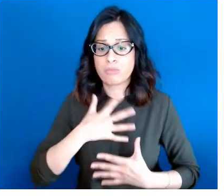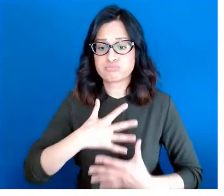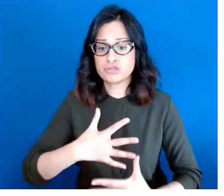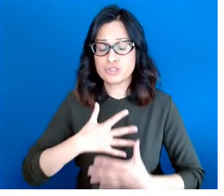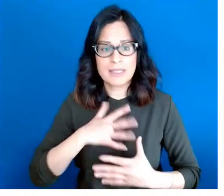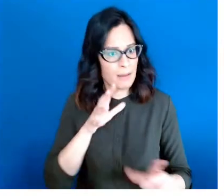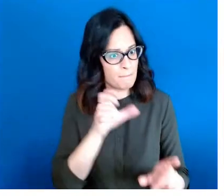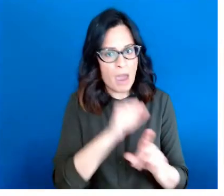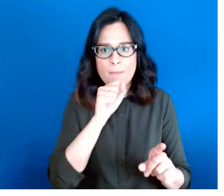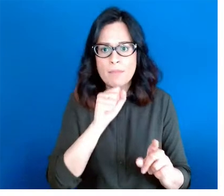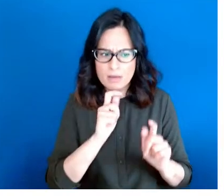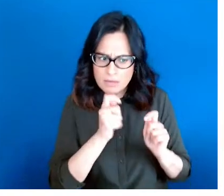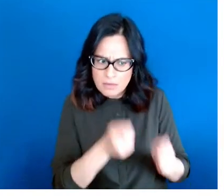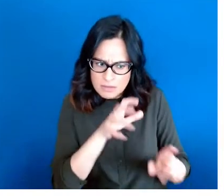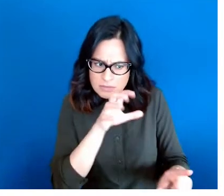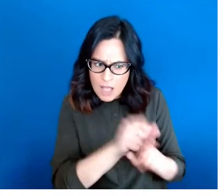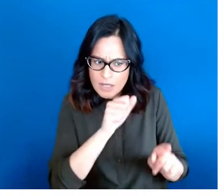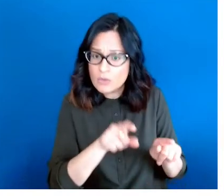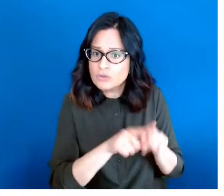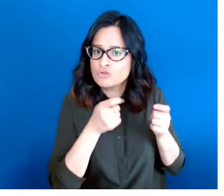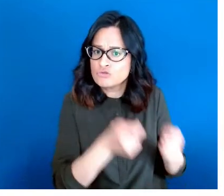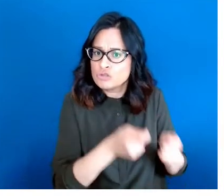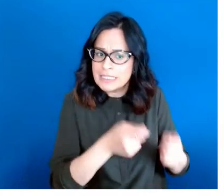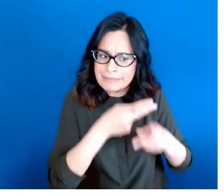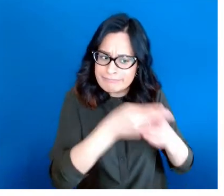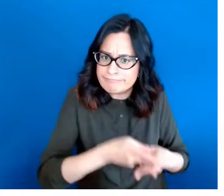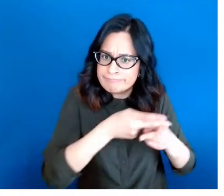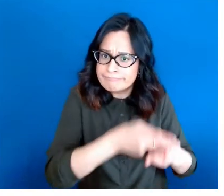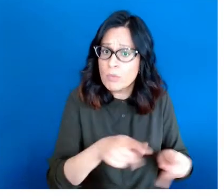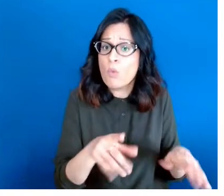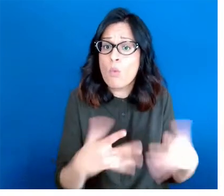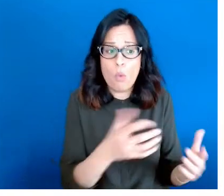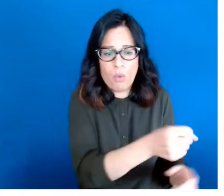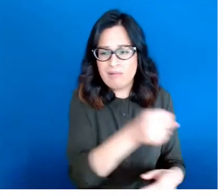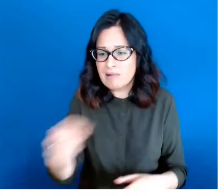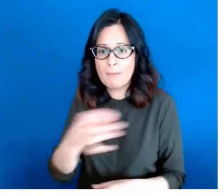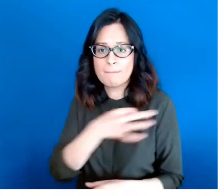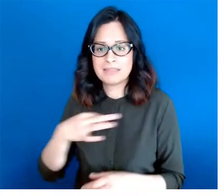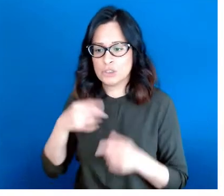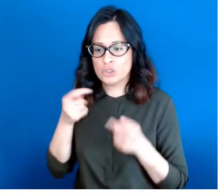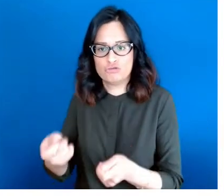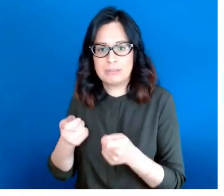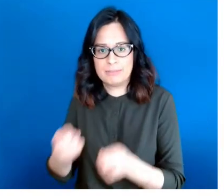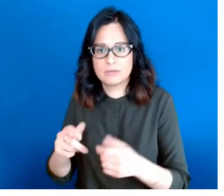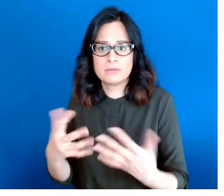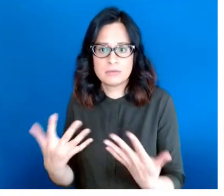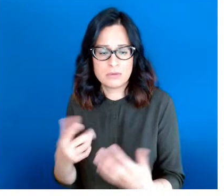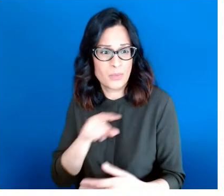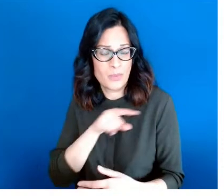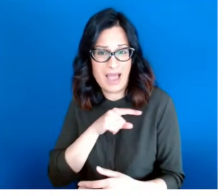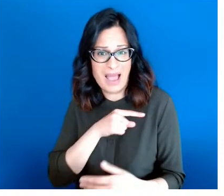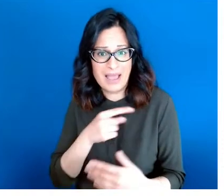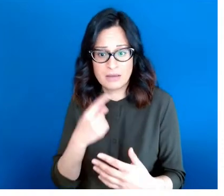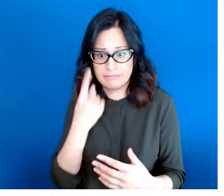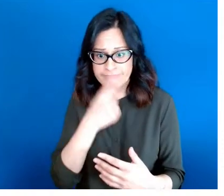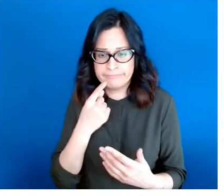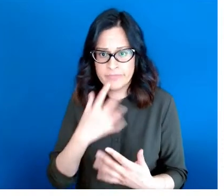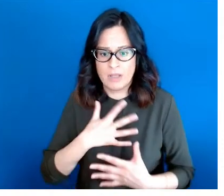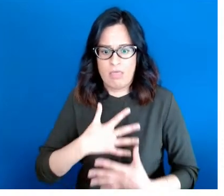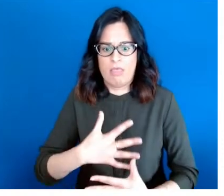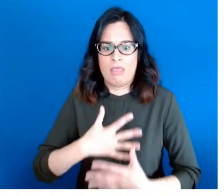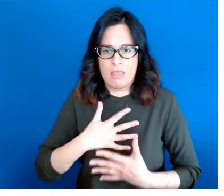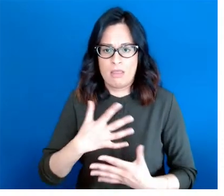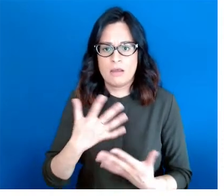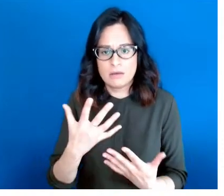and provide management advice, and if required, medical treatment for people with allergic